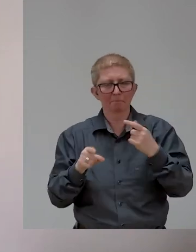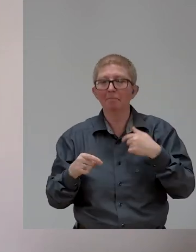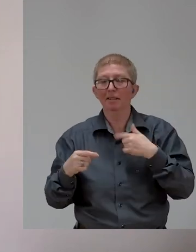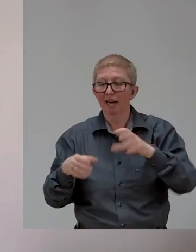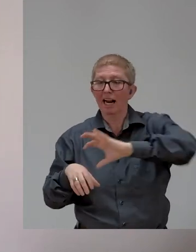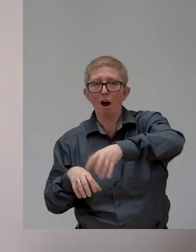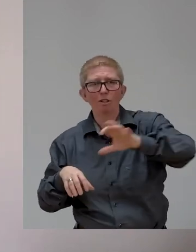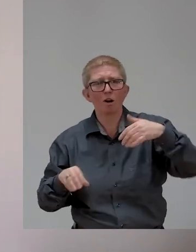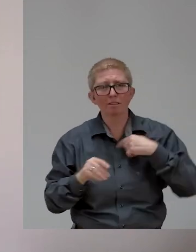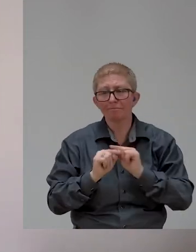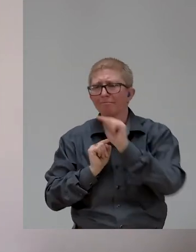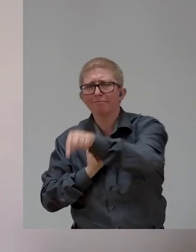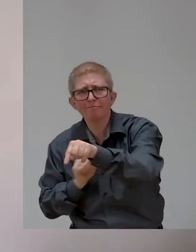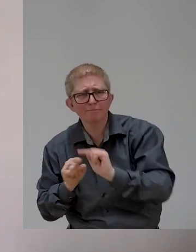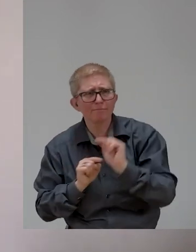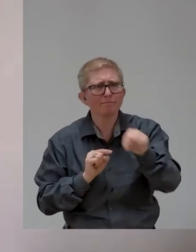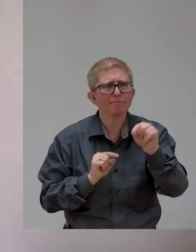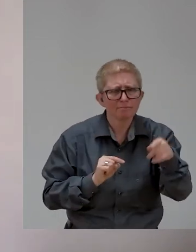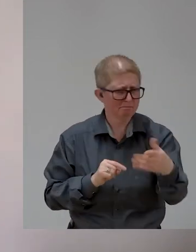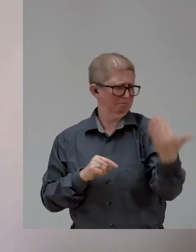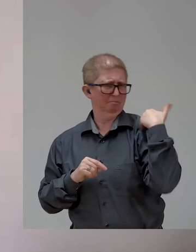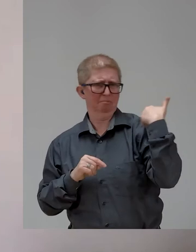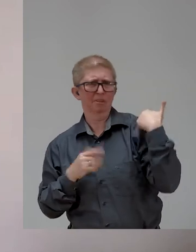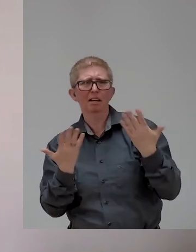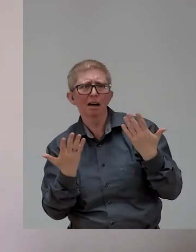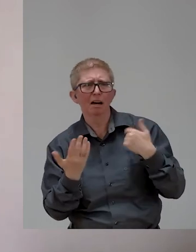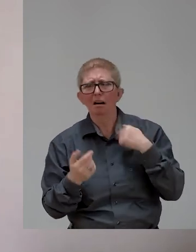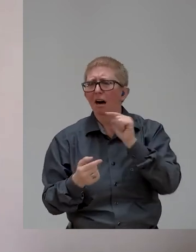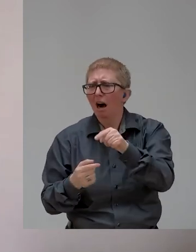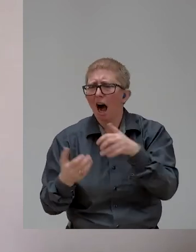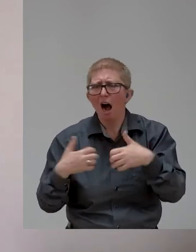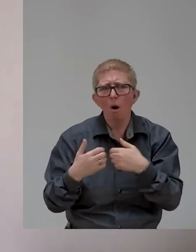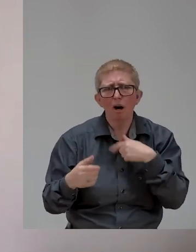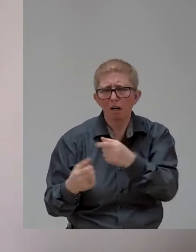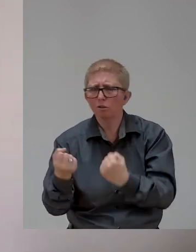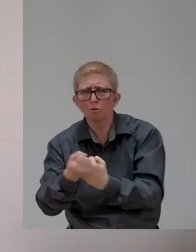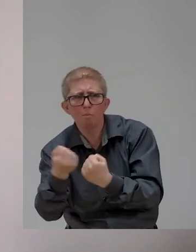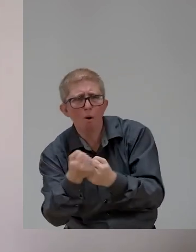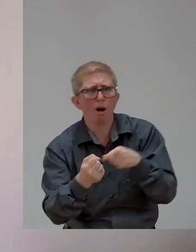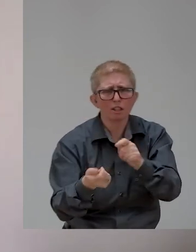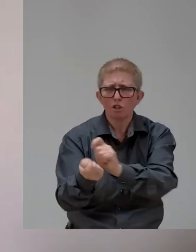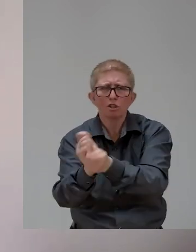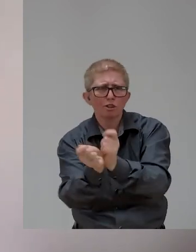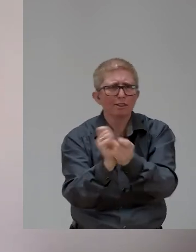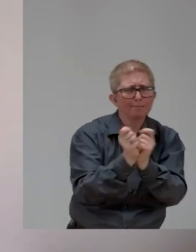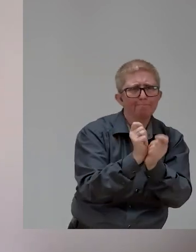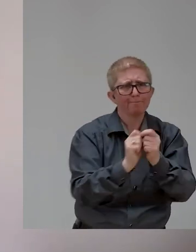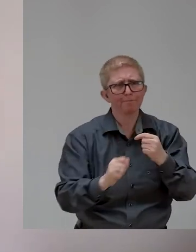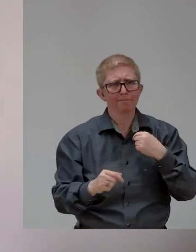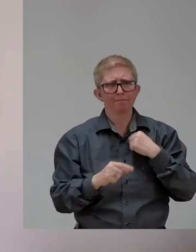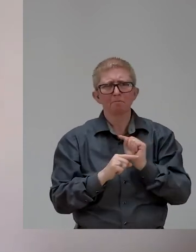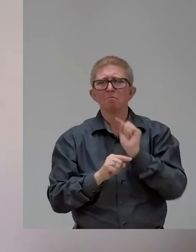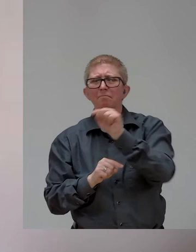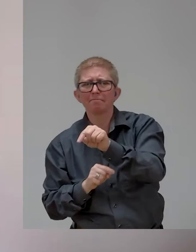things and change cost structures, all sorts of different things. And we have to